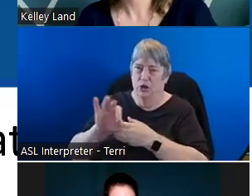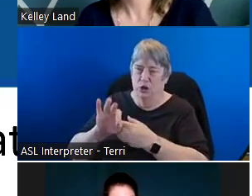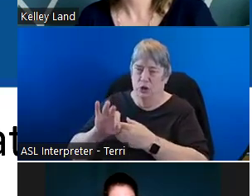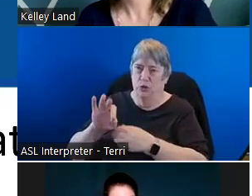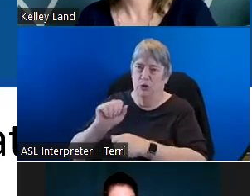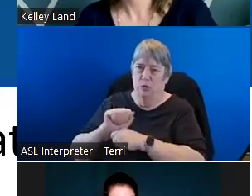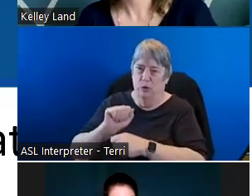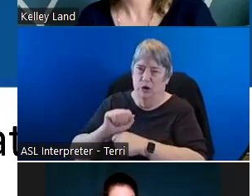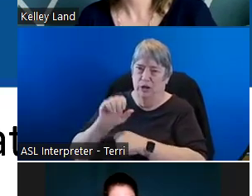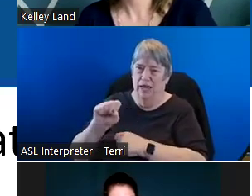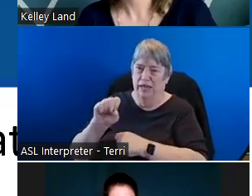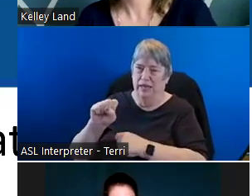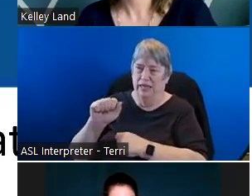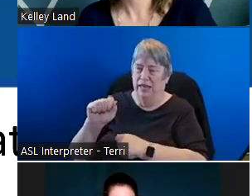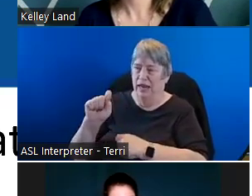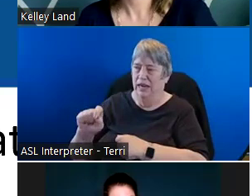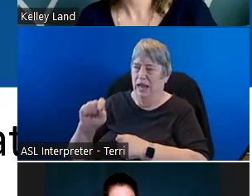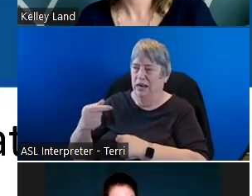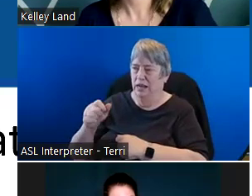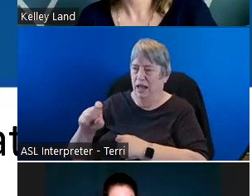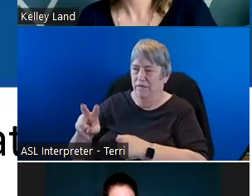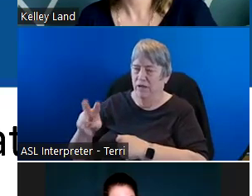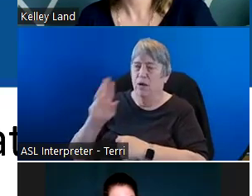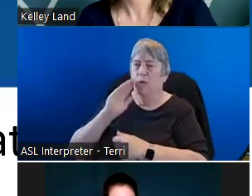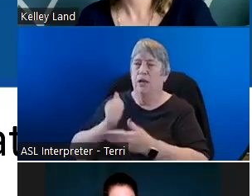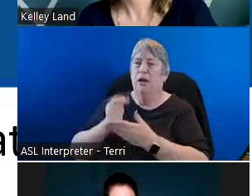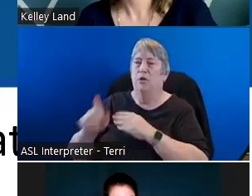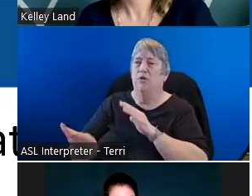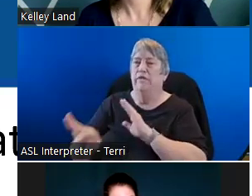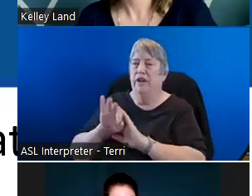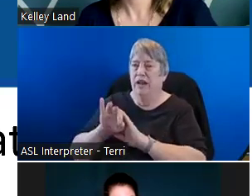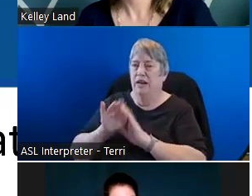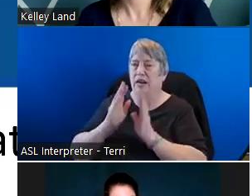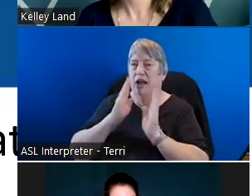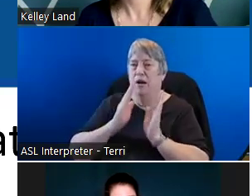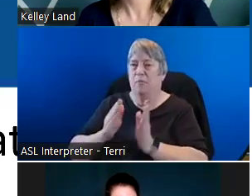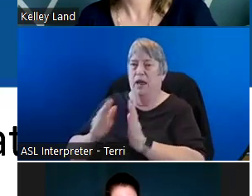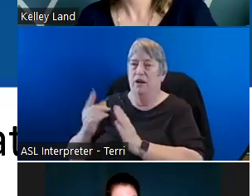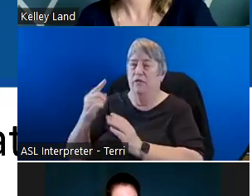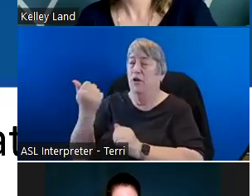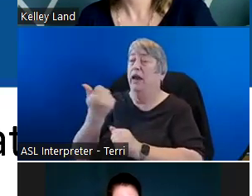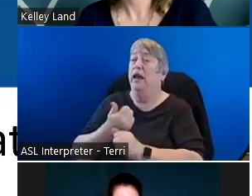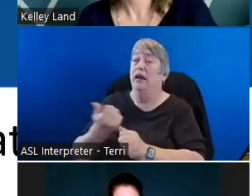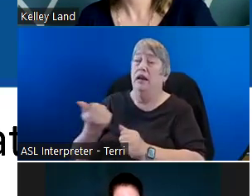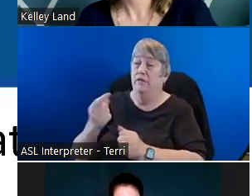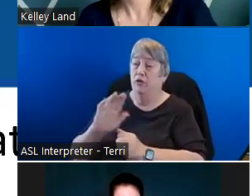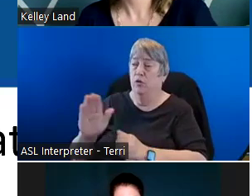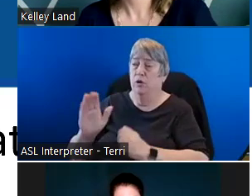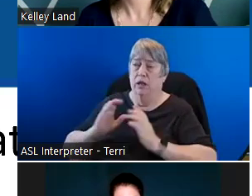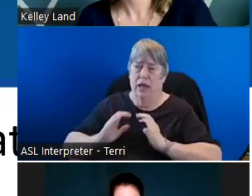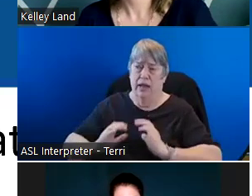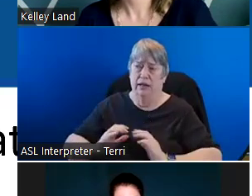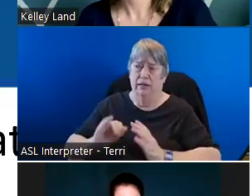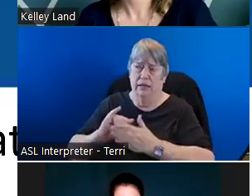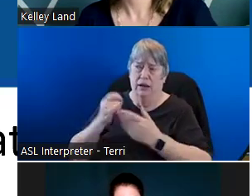choosework.ssa.gov site helps you find your benefits planner for anyone that you're serving that is trying to get that